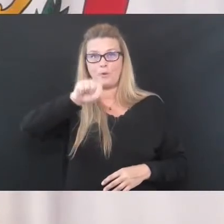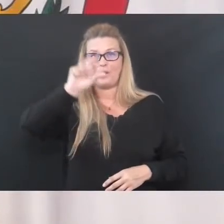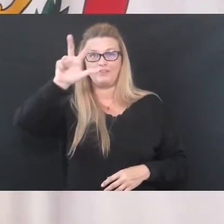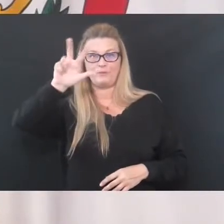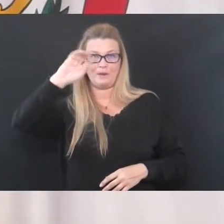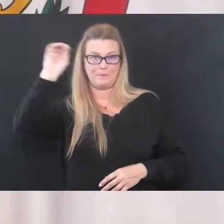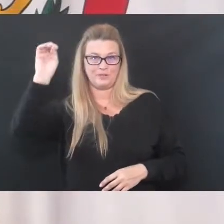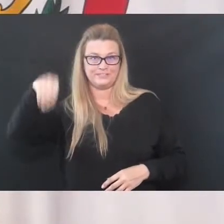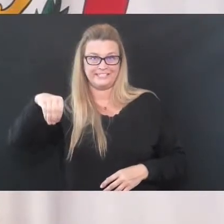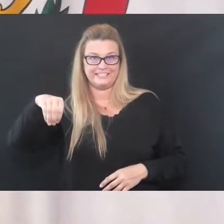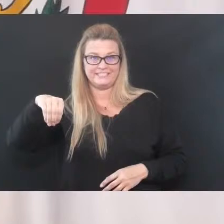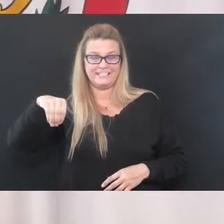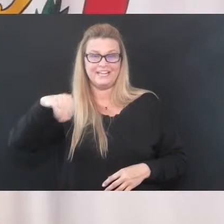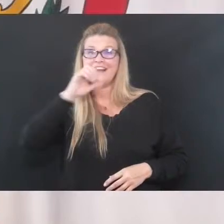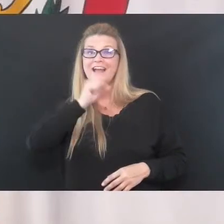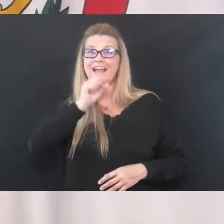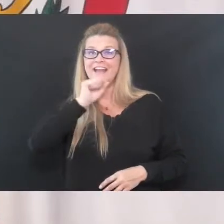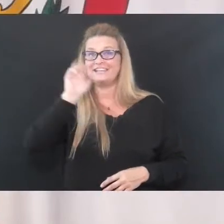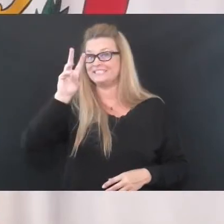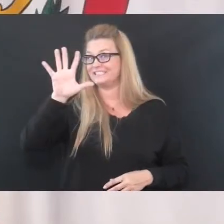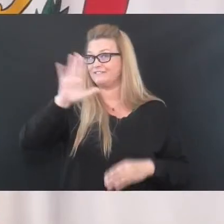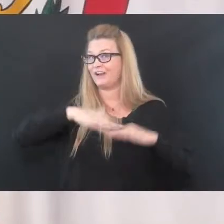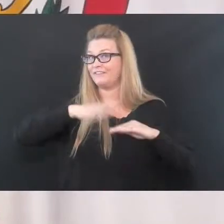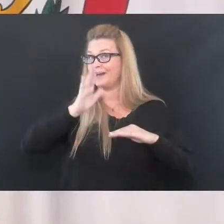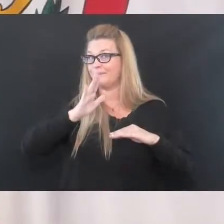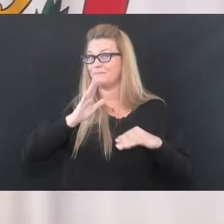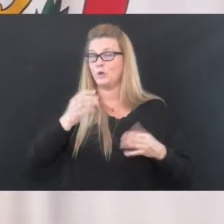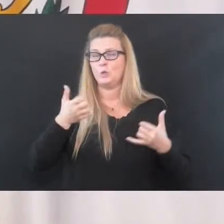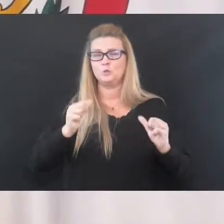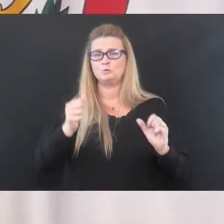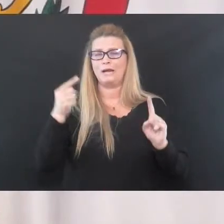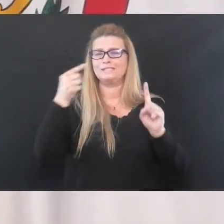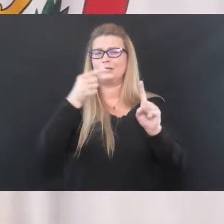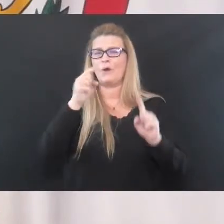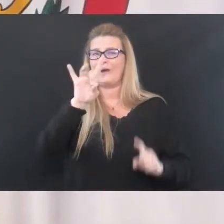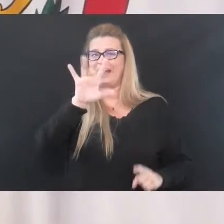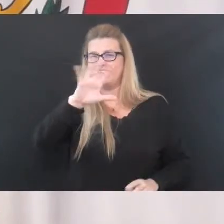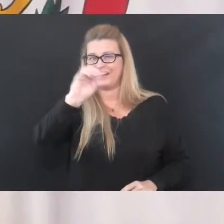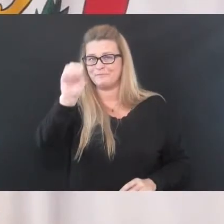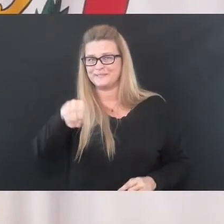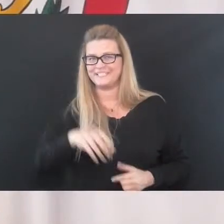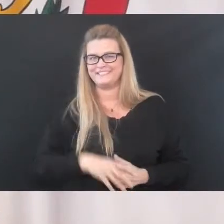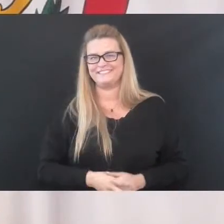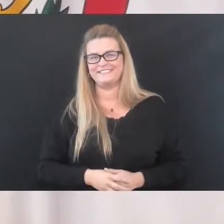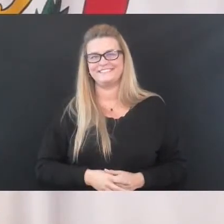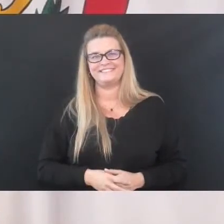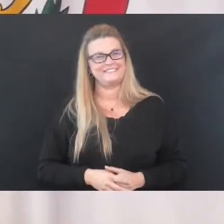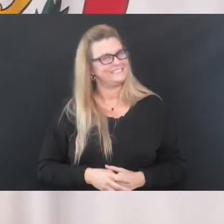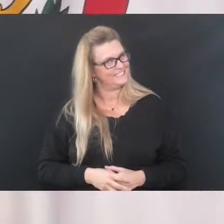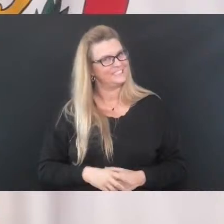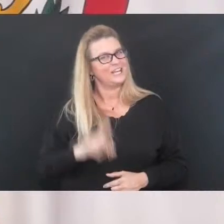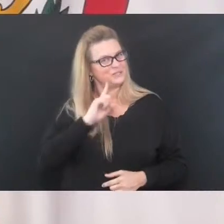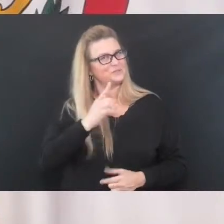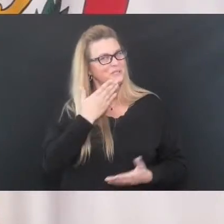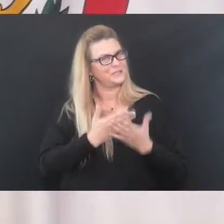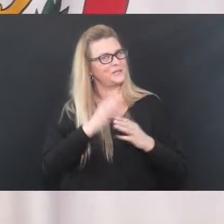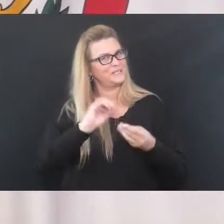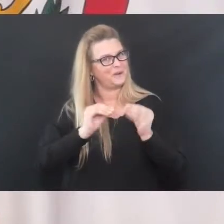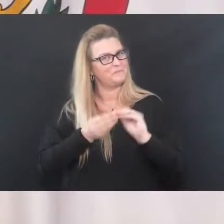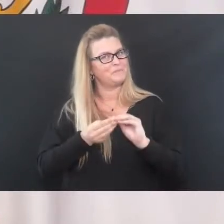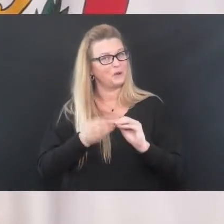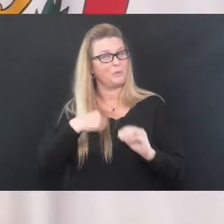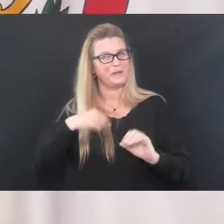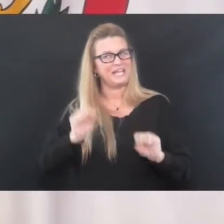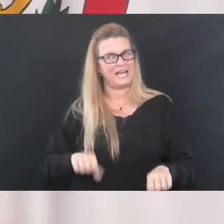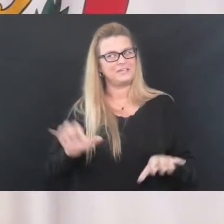78.3% of those that are 65 years of age. We're trying to get to 85%. Boy, that's a great number, but we can